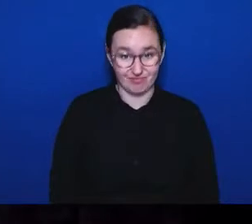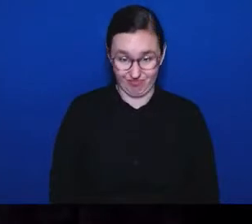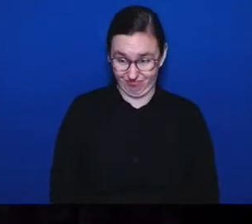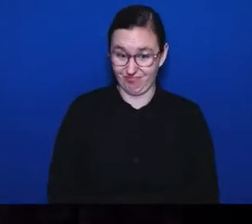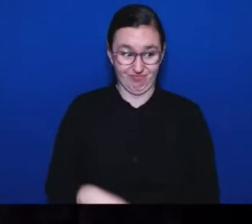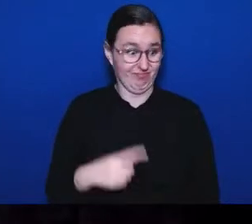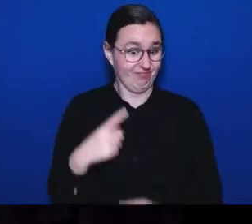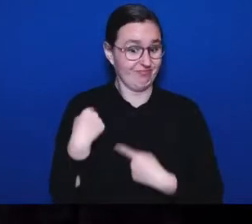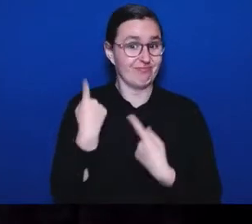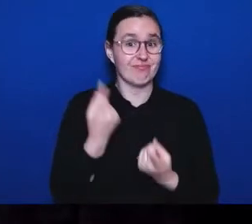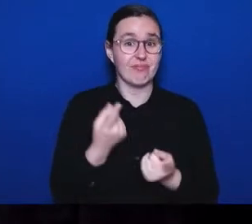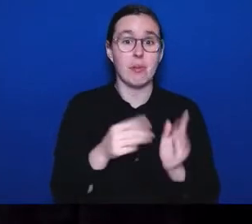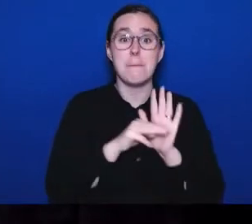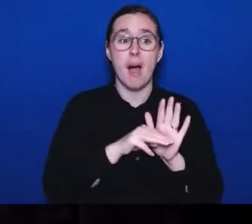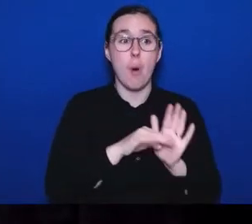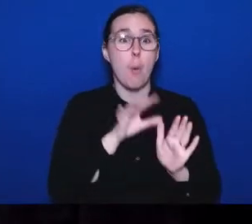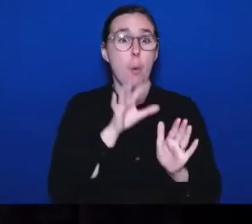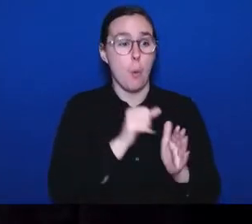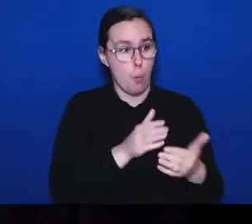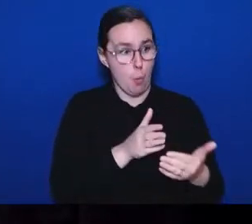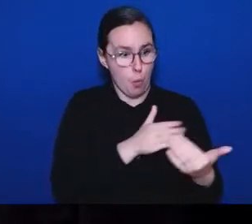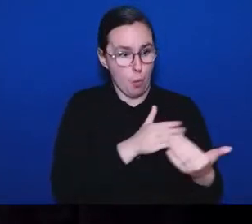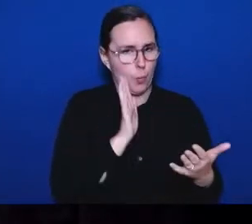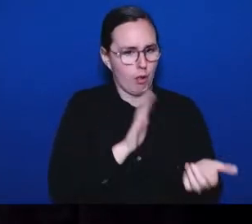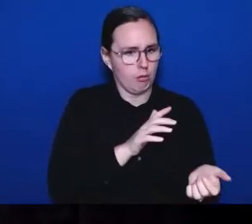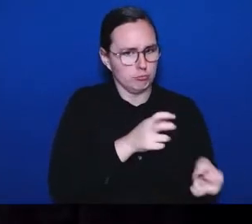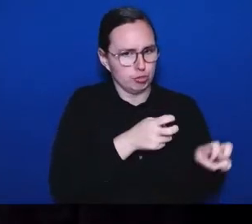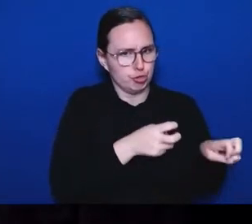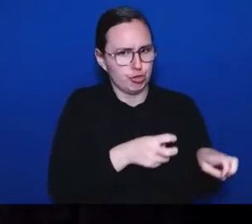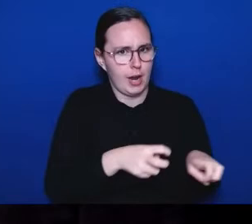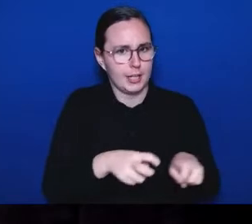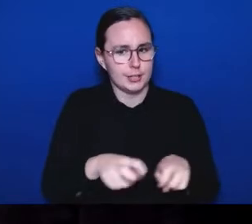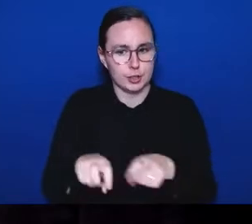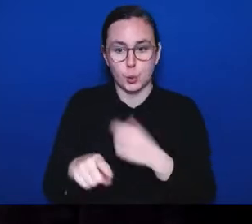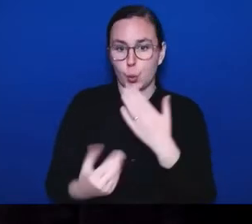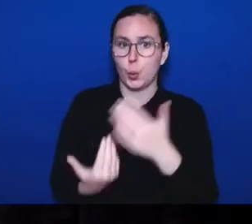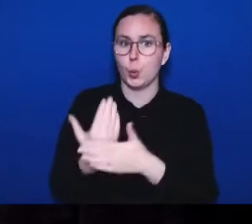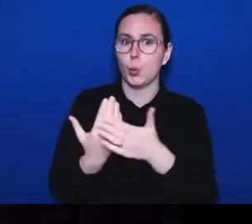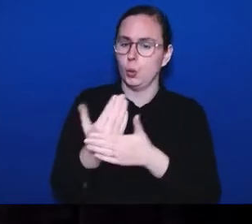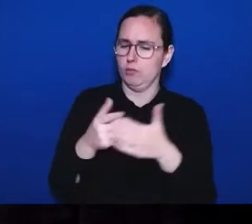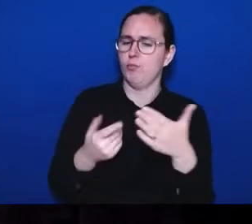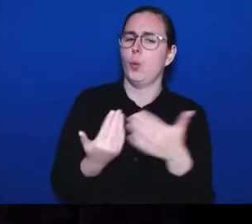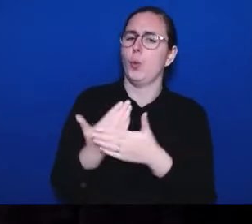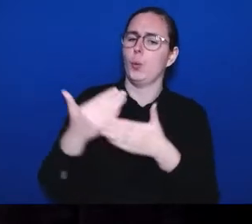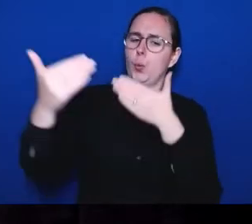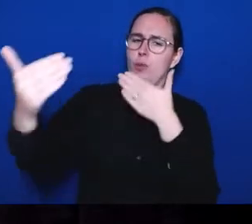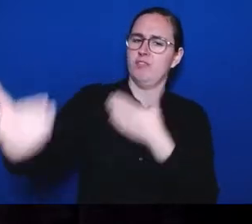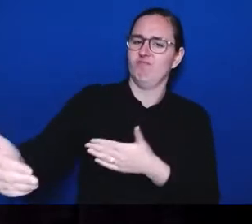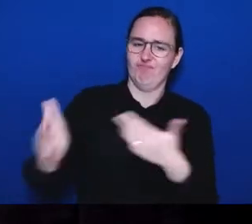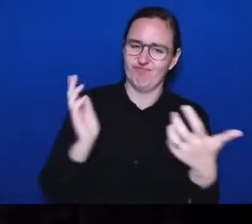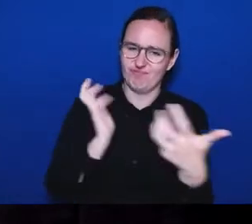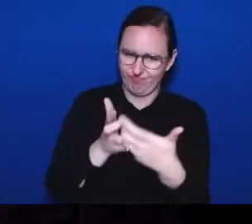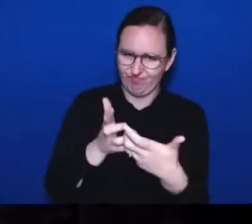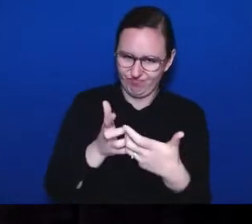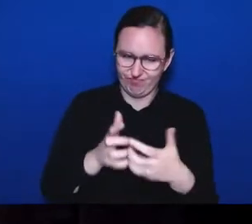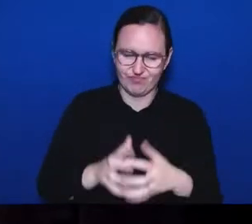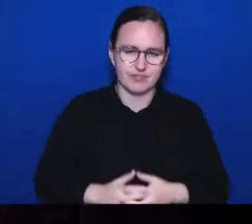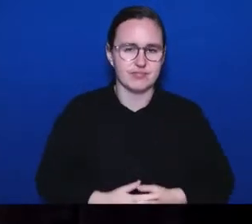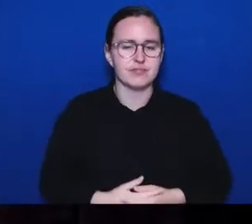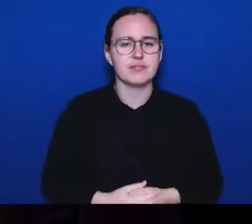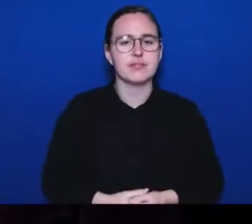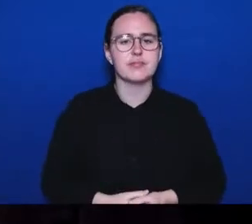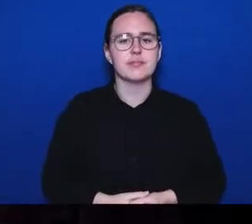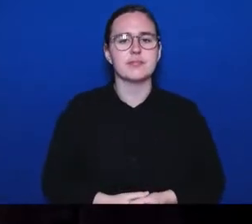efforts to develop and improve our primary care strategy. In January, as our BC pandemic entered a